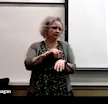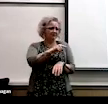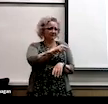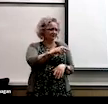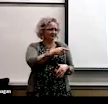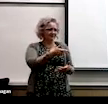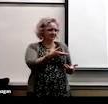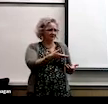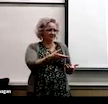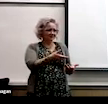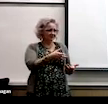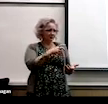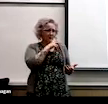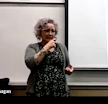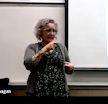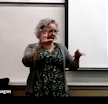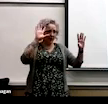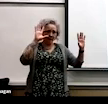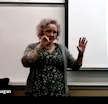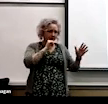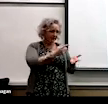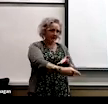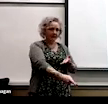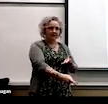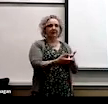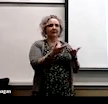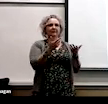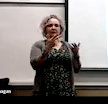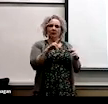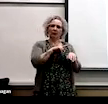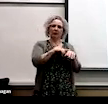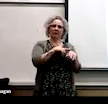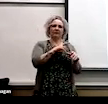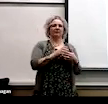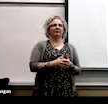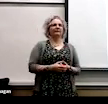are making a decision that is in support of your loved one.